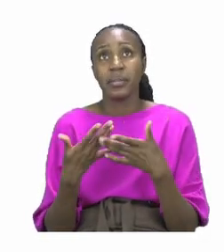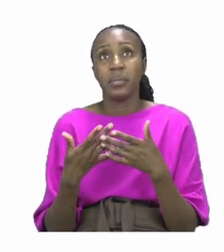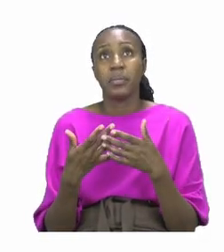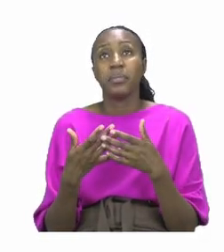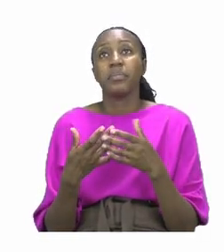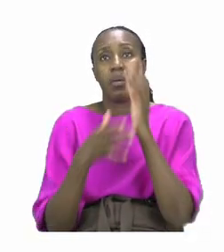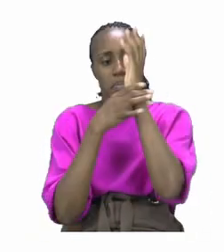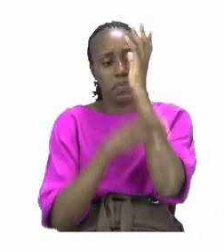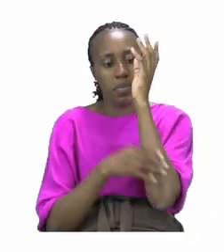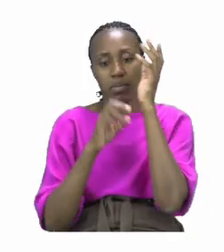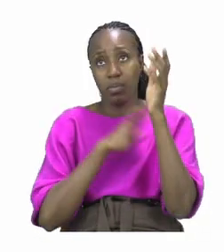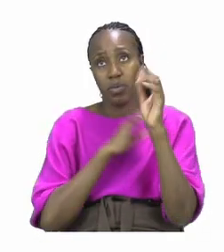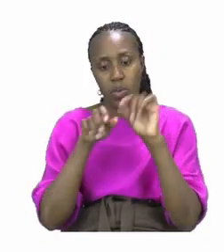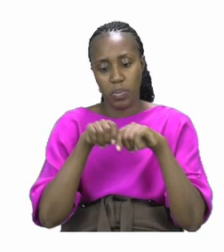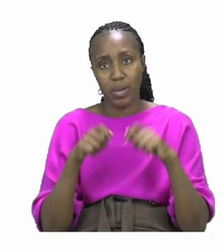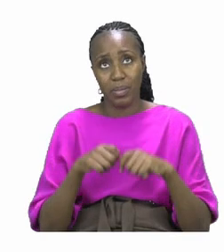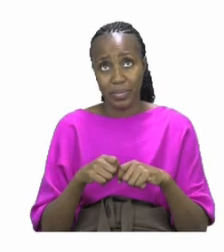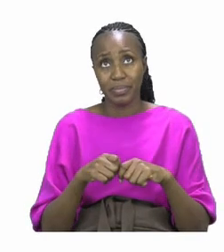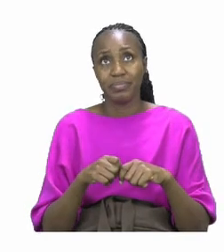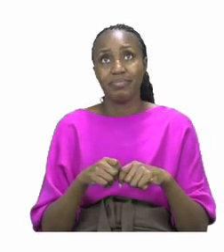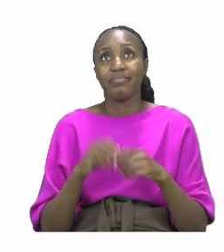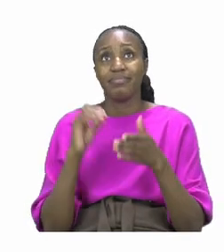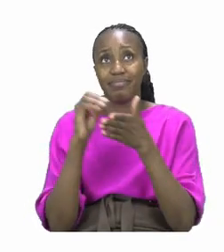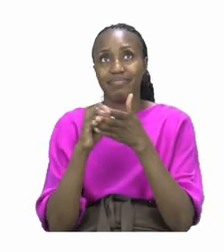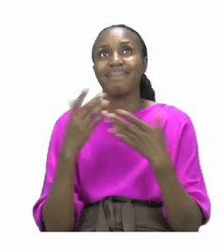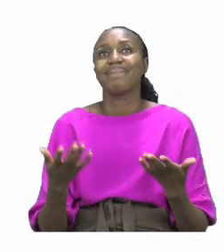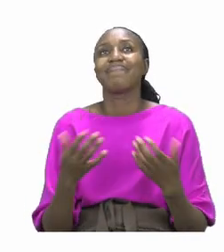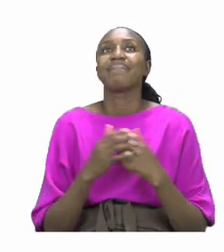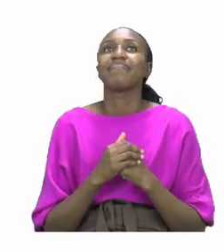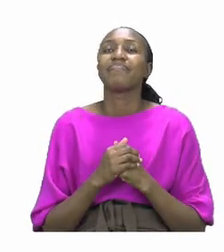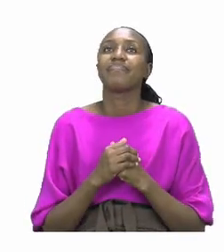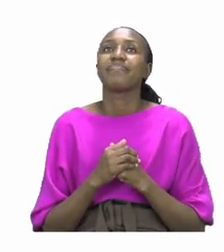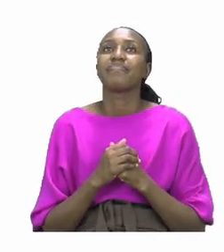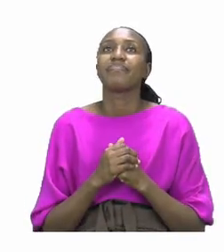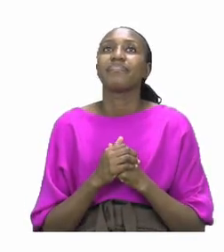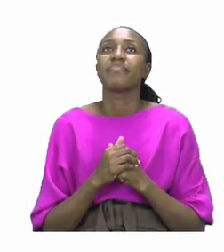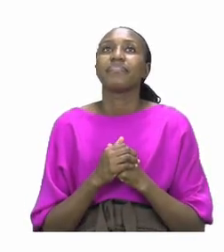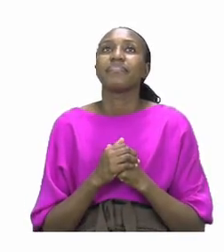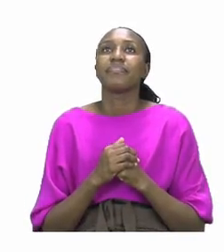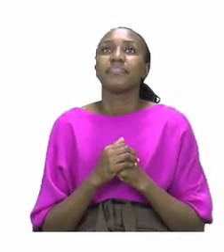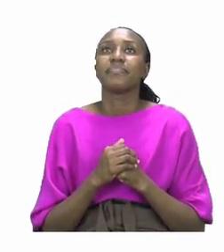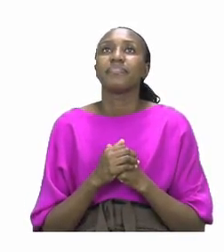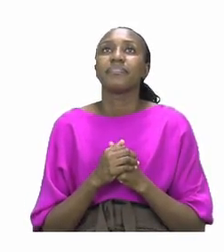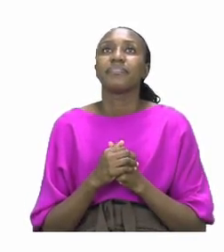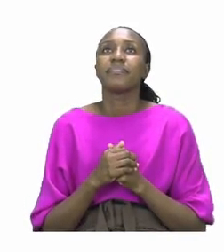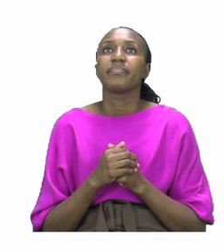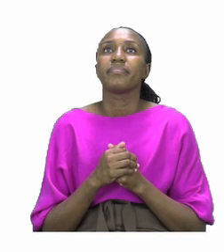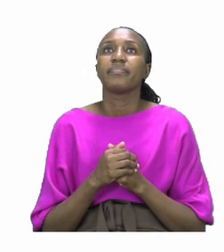use today are leaves of a tree, the outer part of a tree's trunk, which is